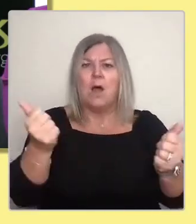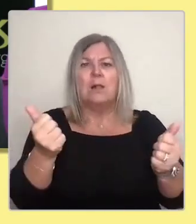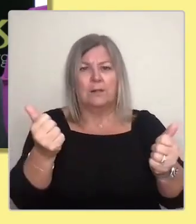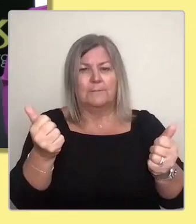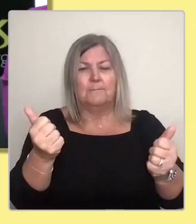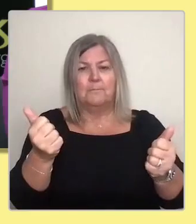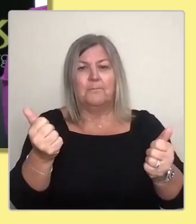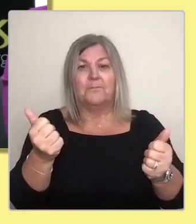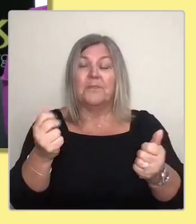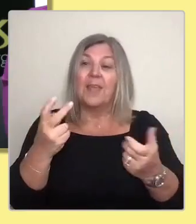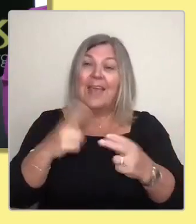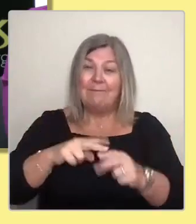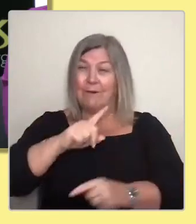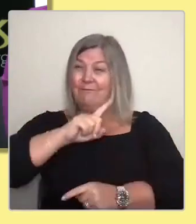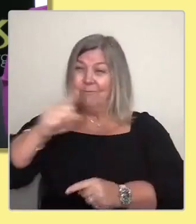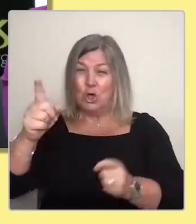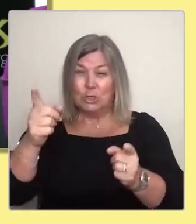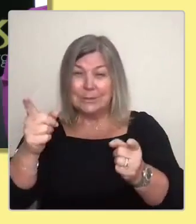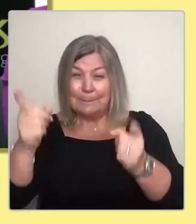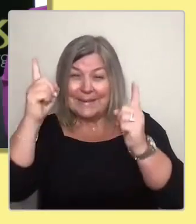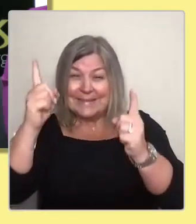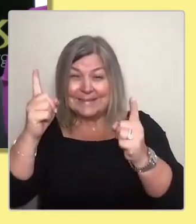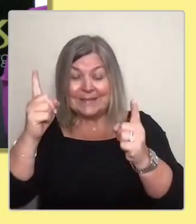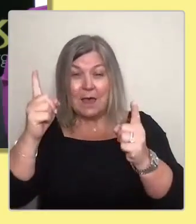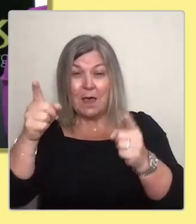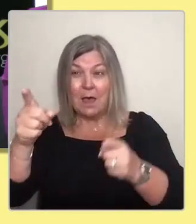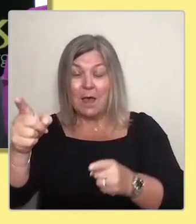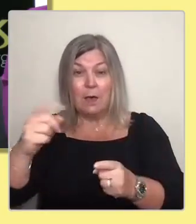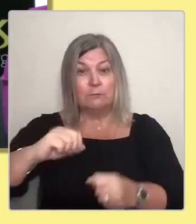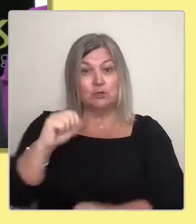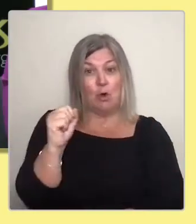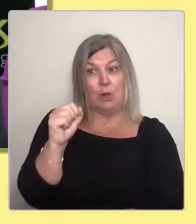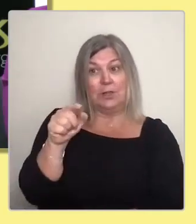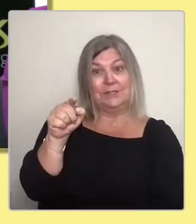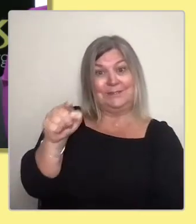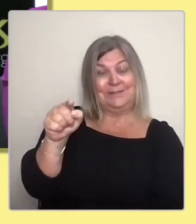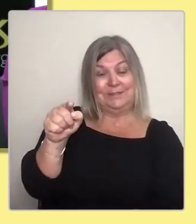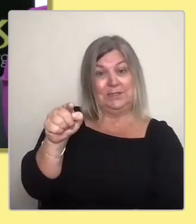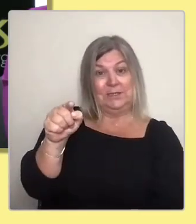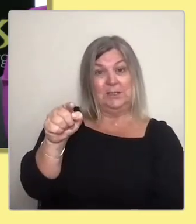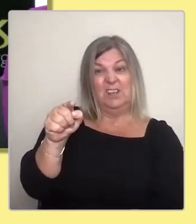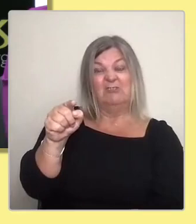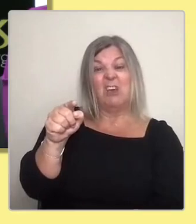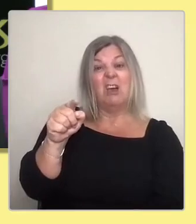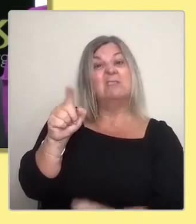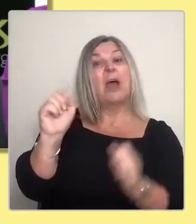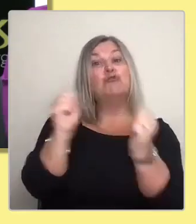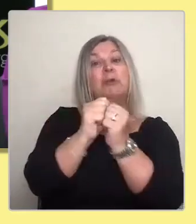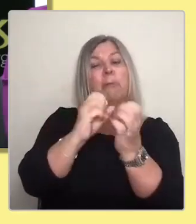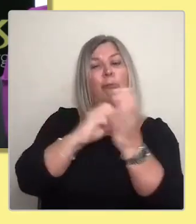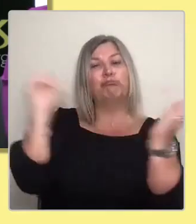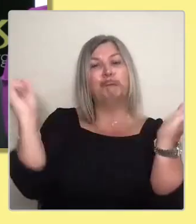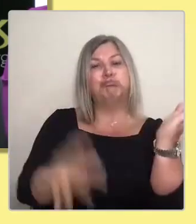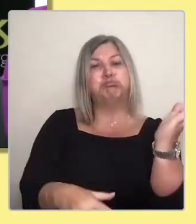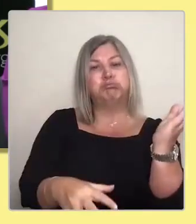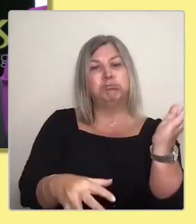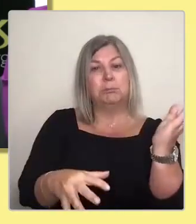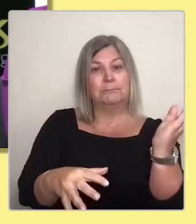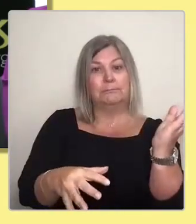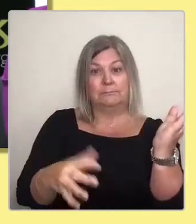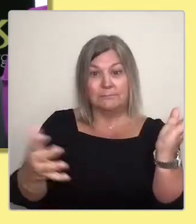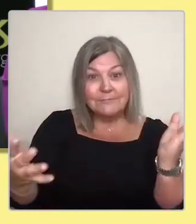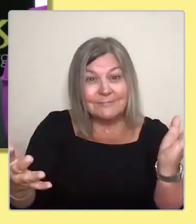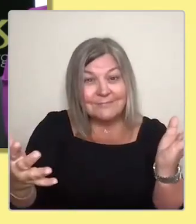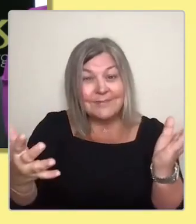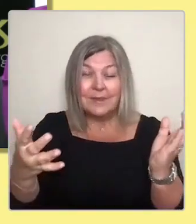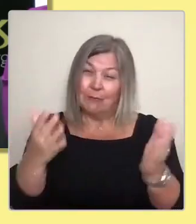would be to rip up the agreement, by the way, which was endorsed by 95% of the SNP membership, that ripping up that agreement,